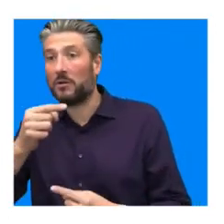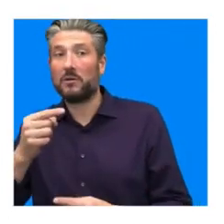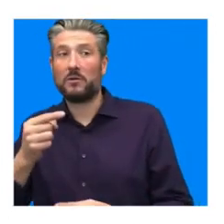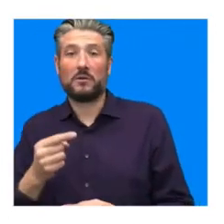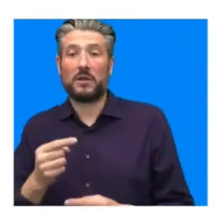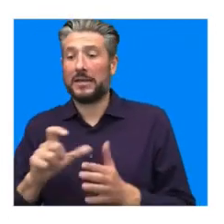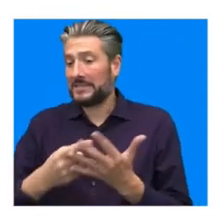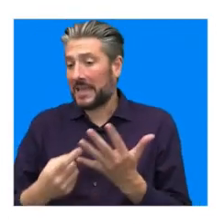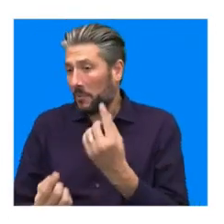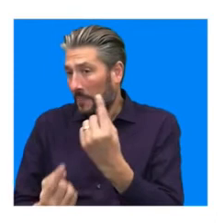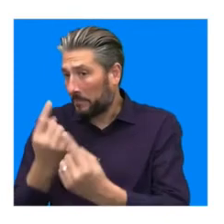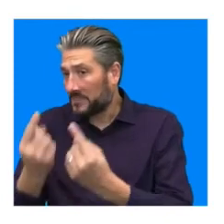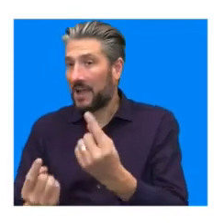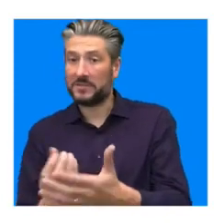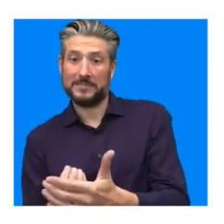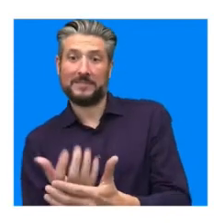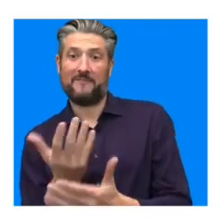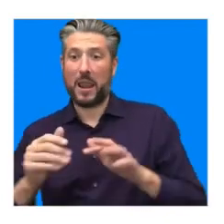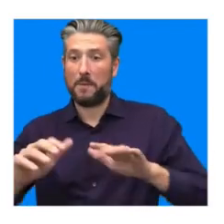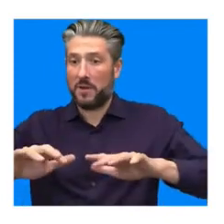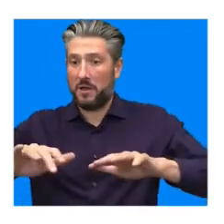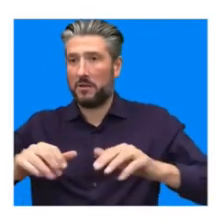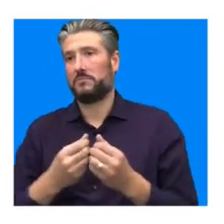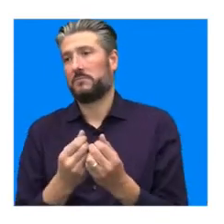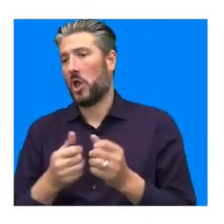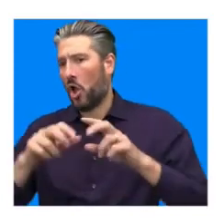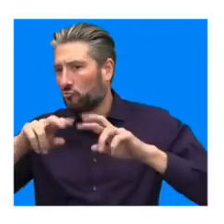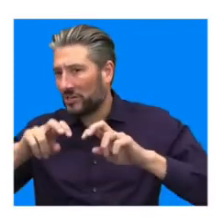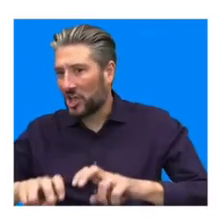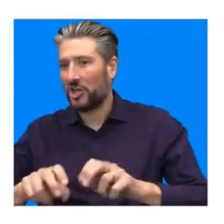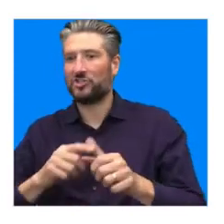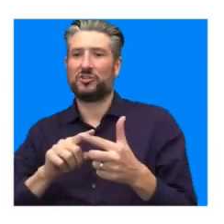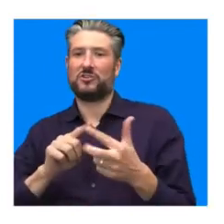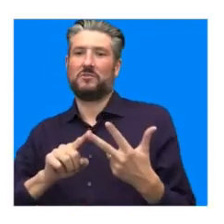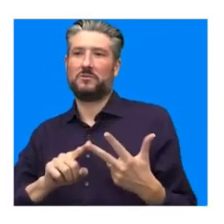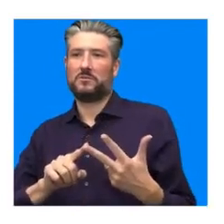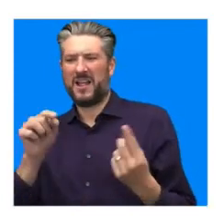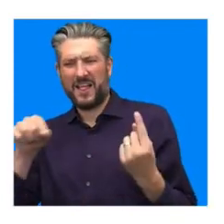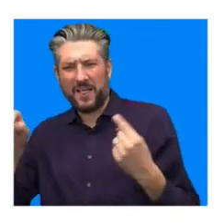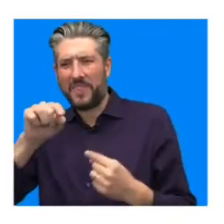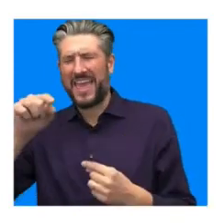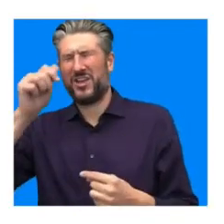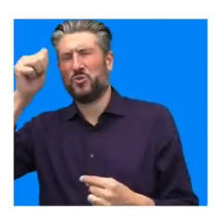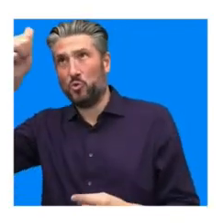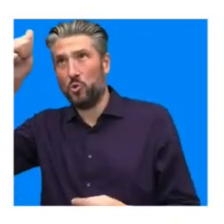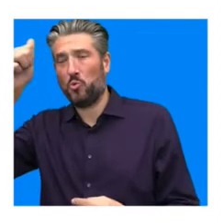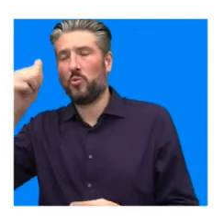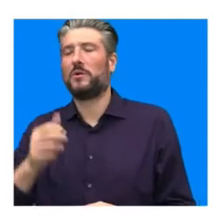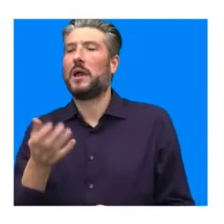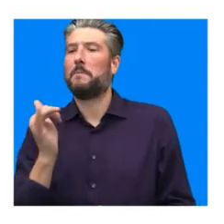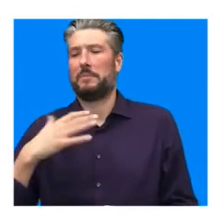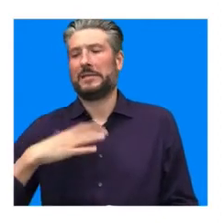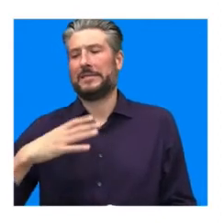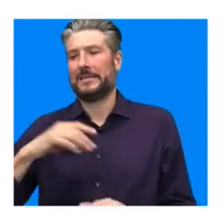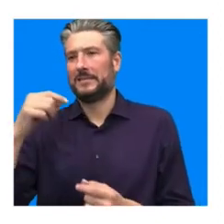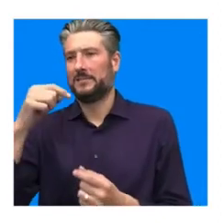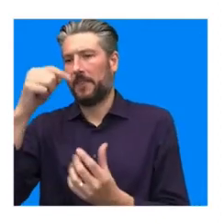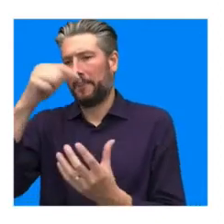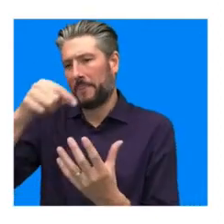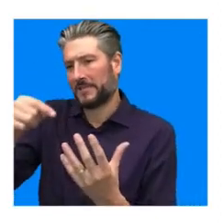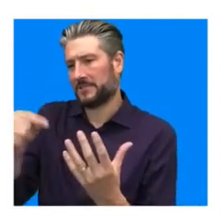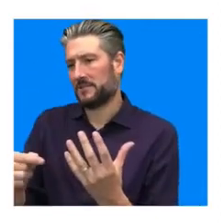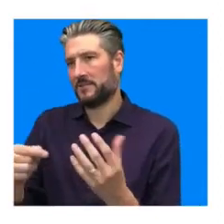users, were researchers, and who really knew what might be needed in this next generation. And we're looking